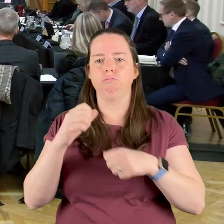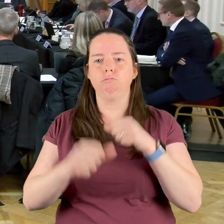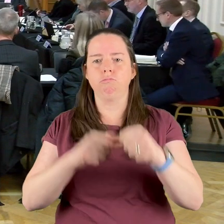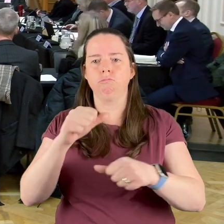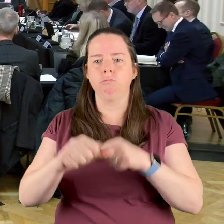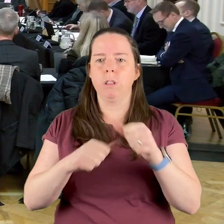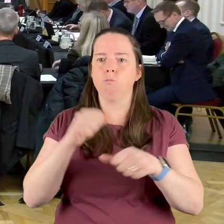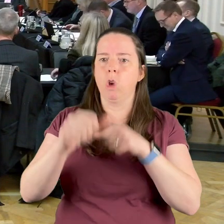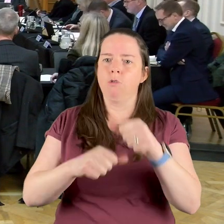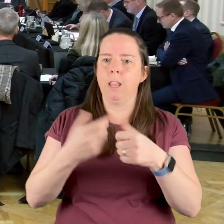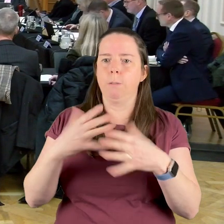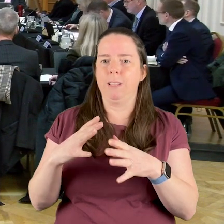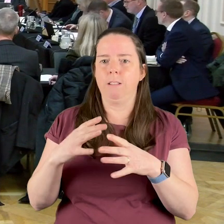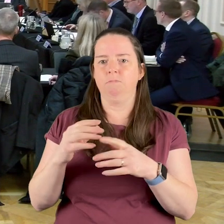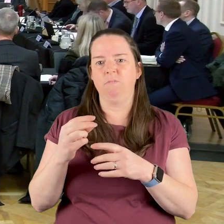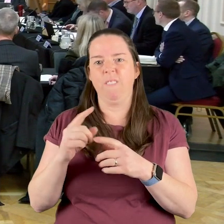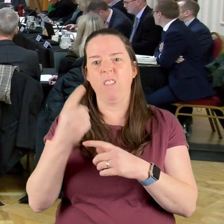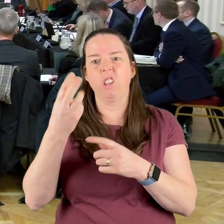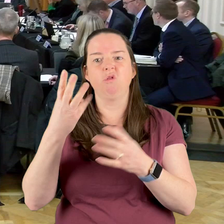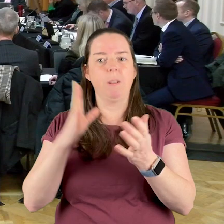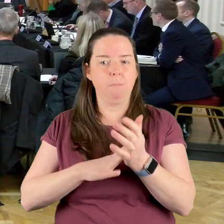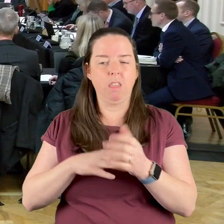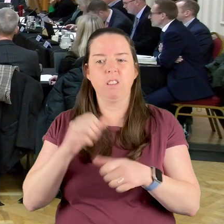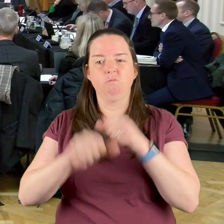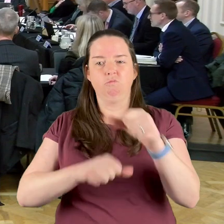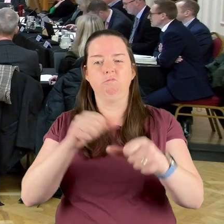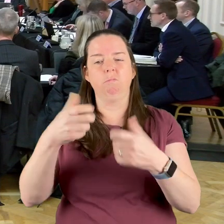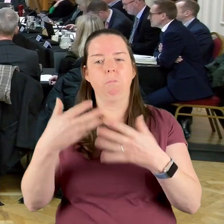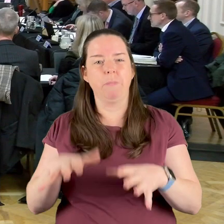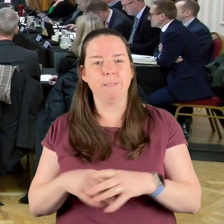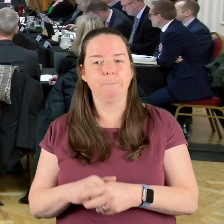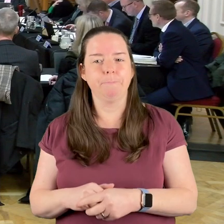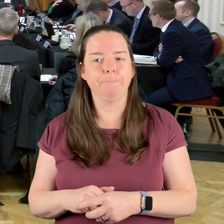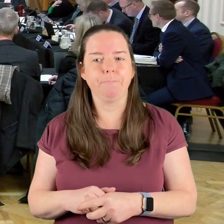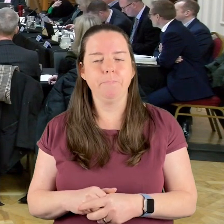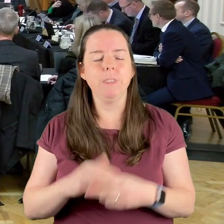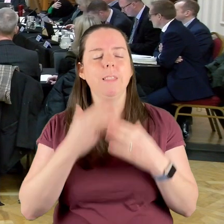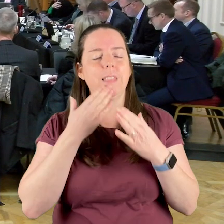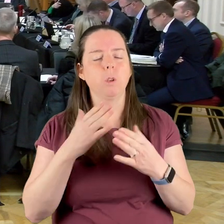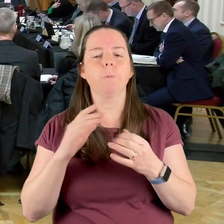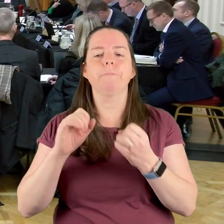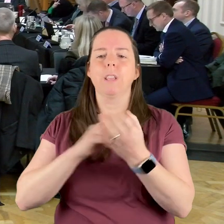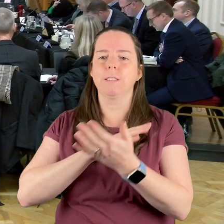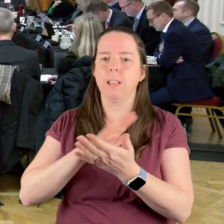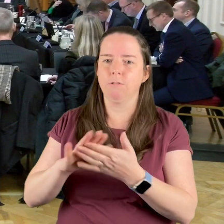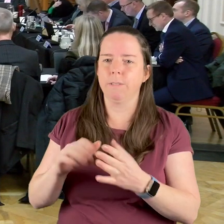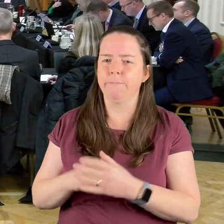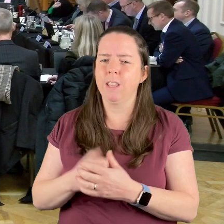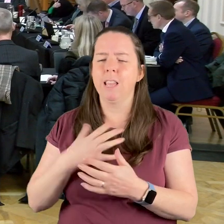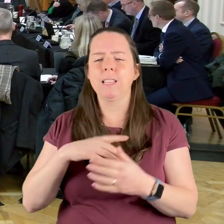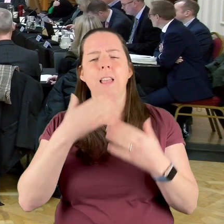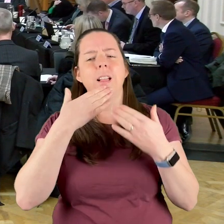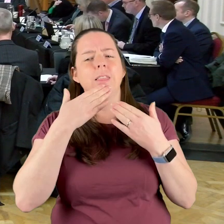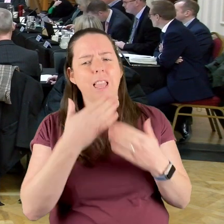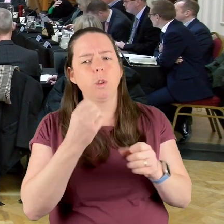assured that the system has commenced preparation for this and the progress that has been made in the first 3 months?